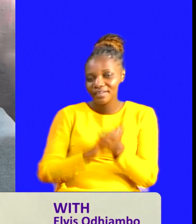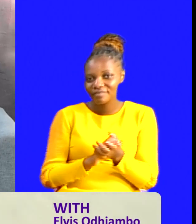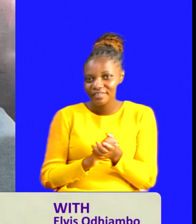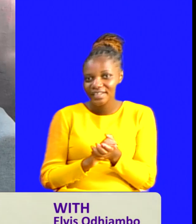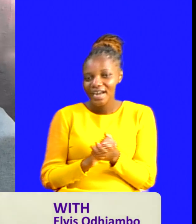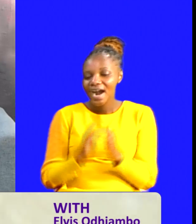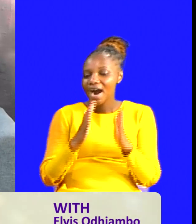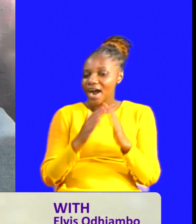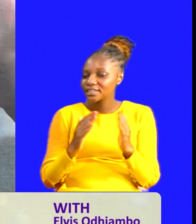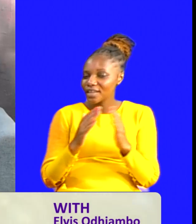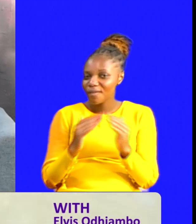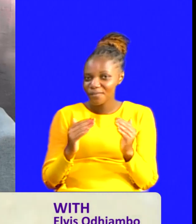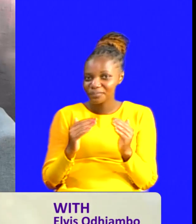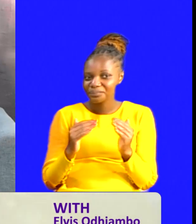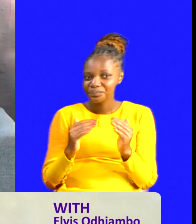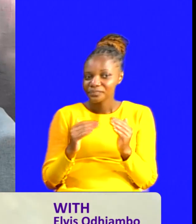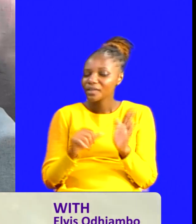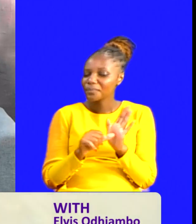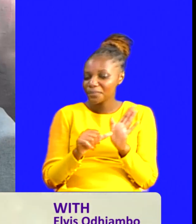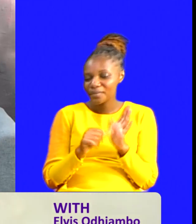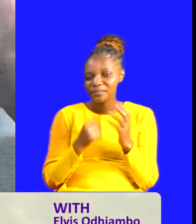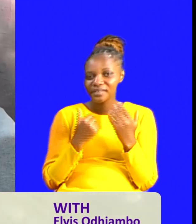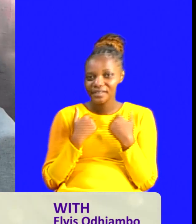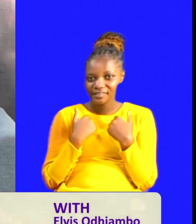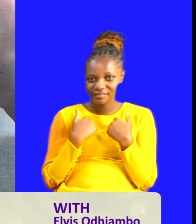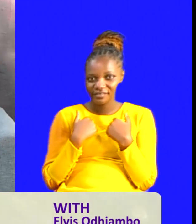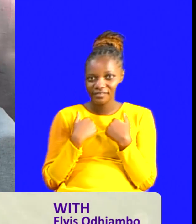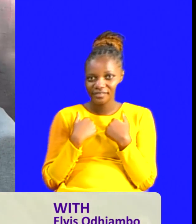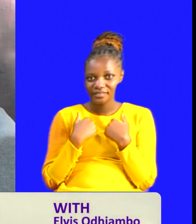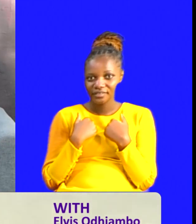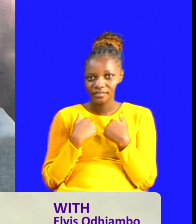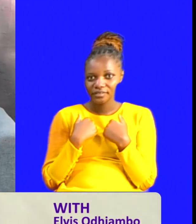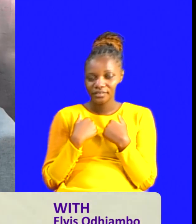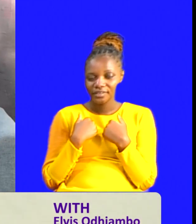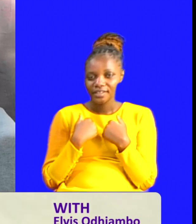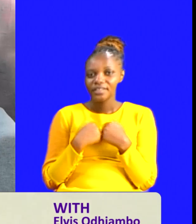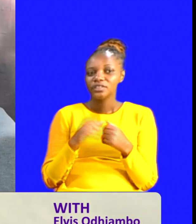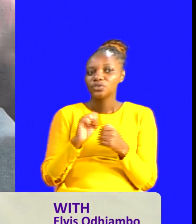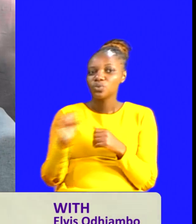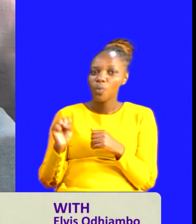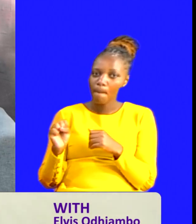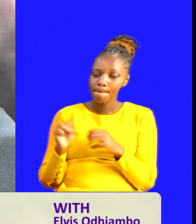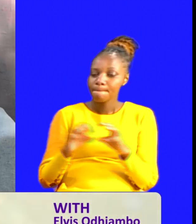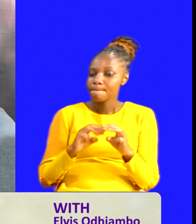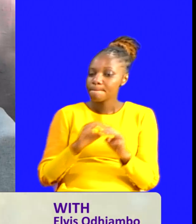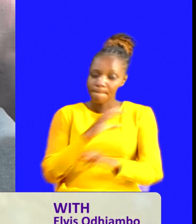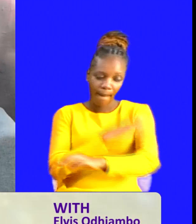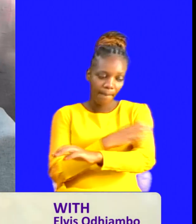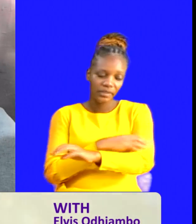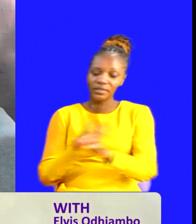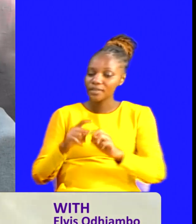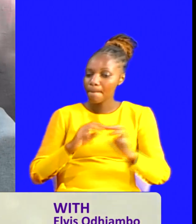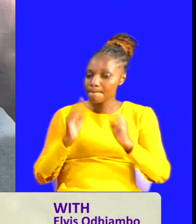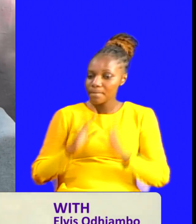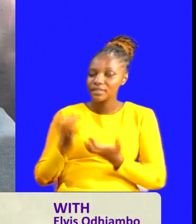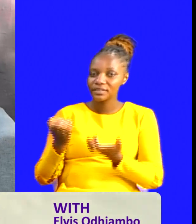mean, Arsenal are not having problems right about now. So Mikel Arteta has to, sit down with his players.